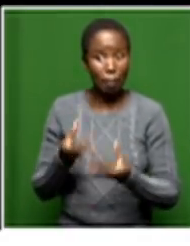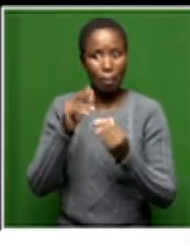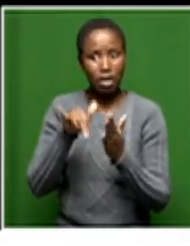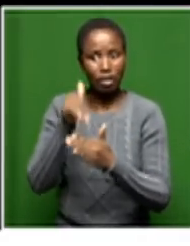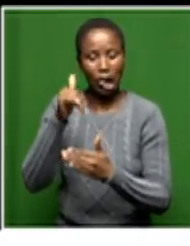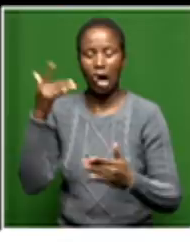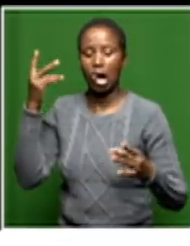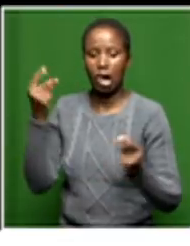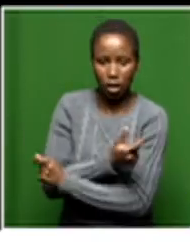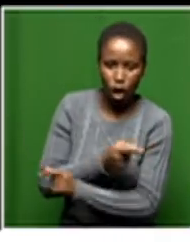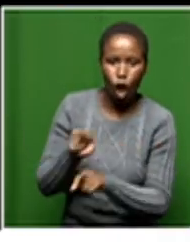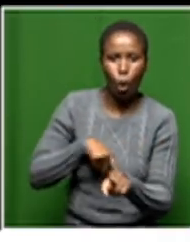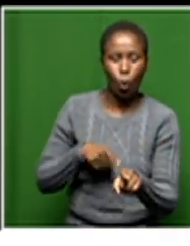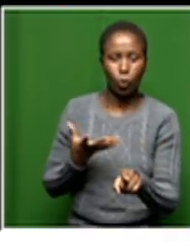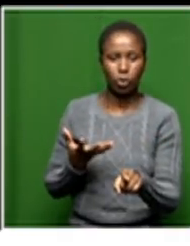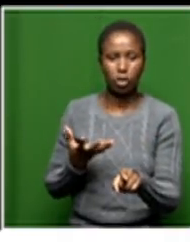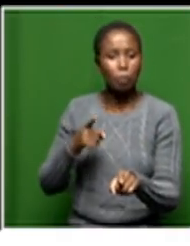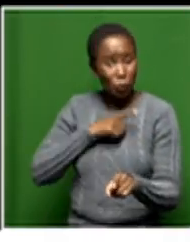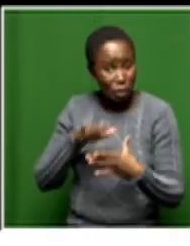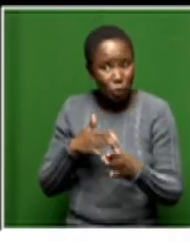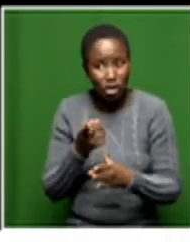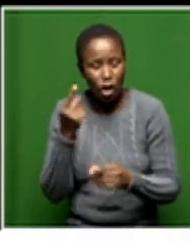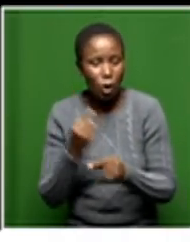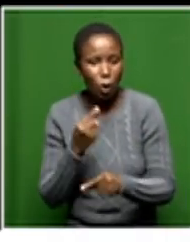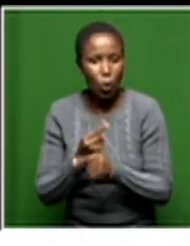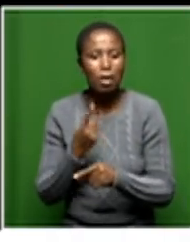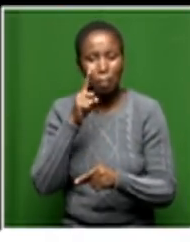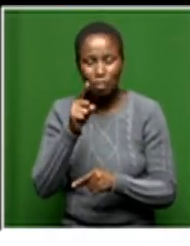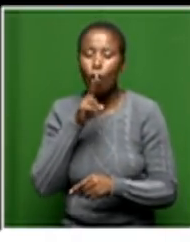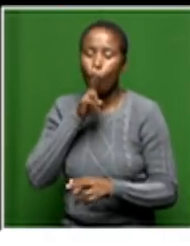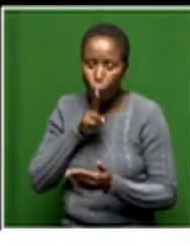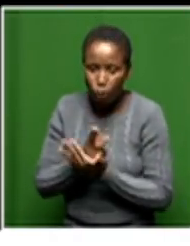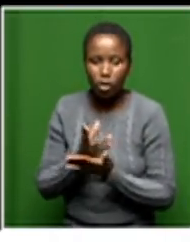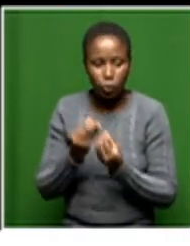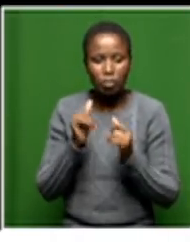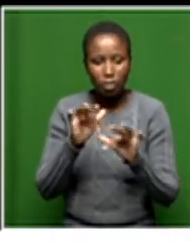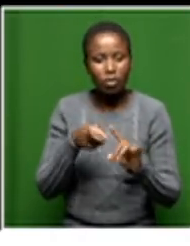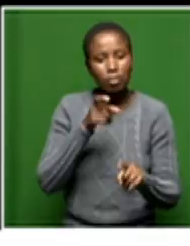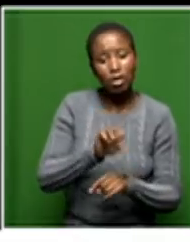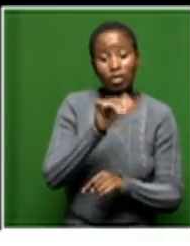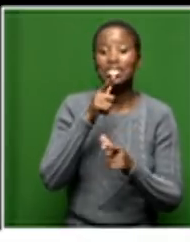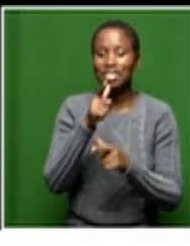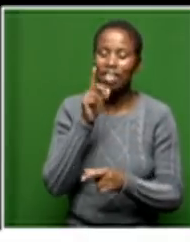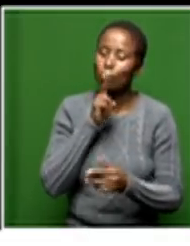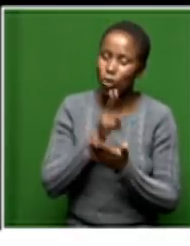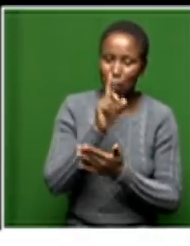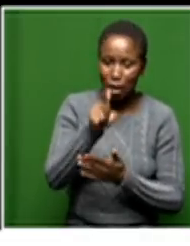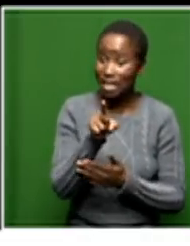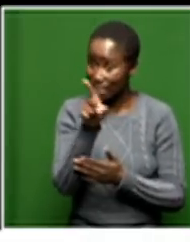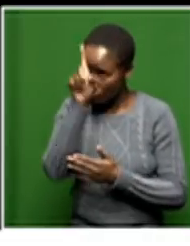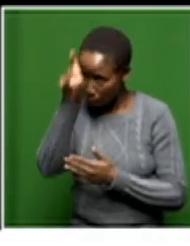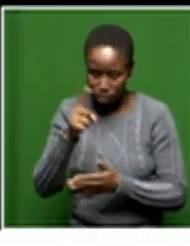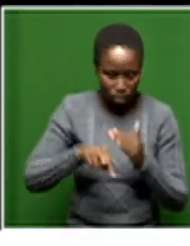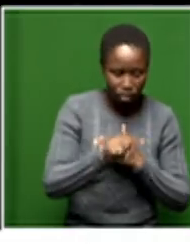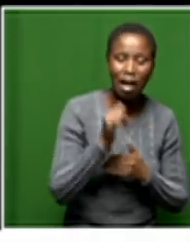defeated. It is those who've got the majority who must be honest with the people of South Africa and be able to even to apologize on what